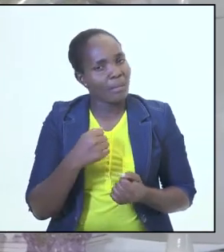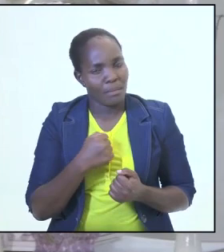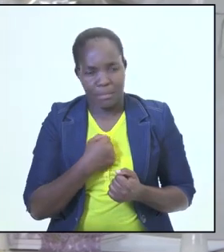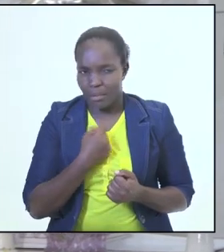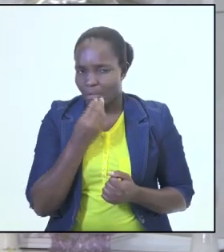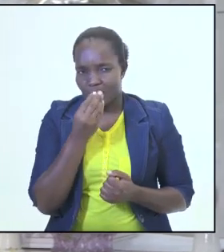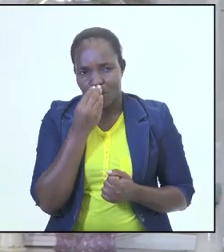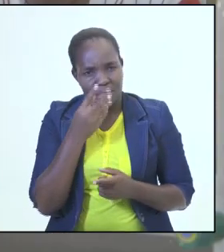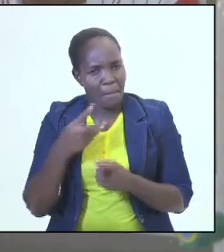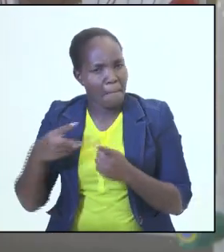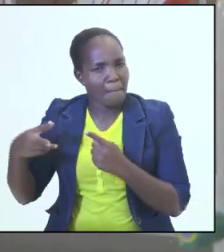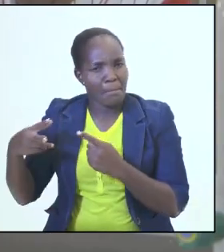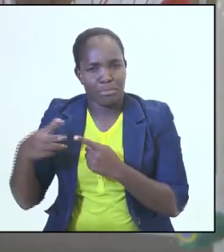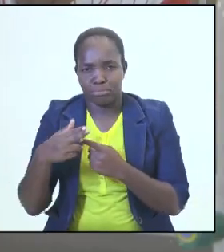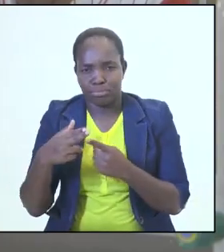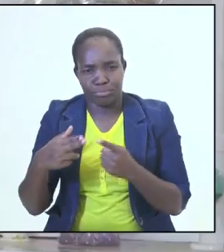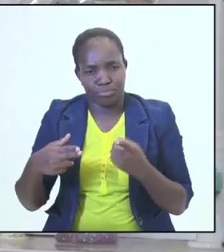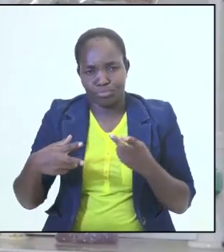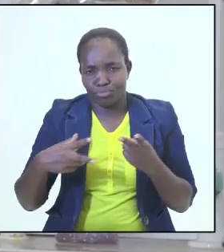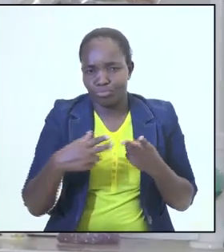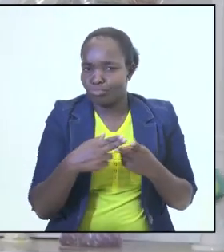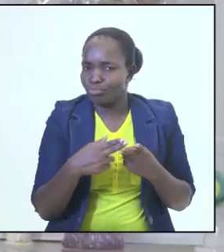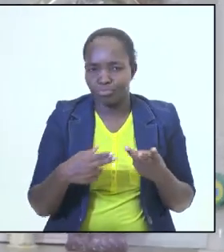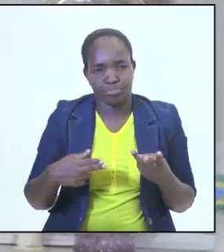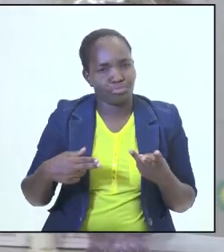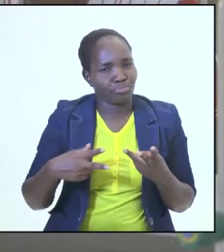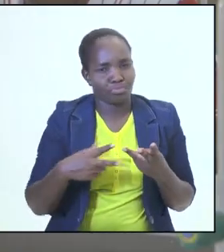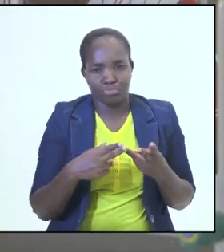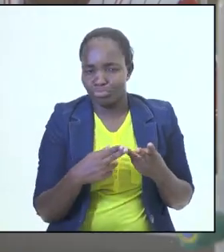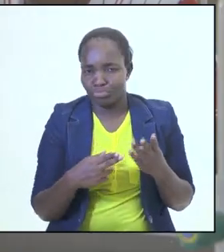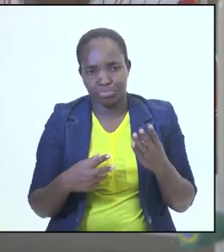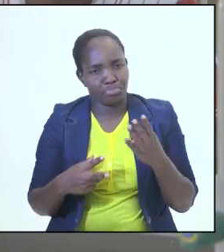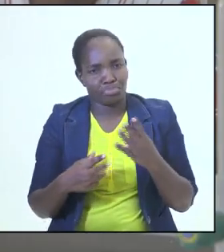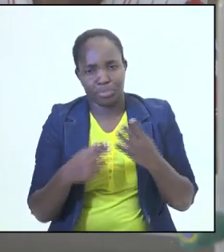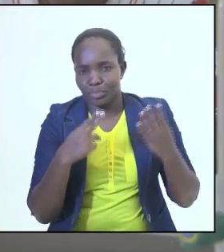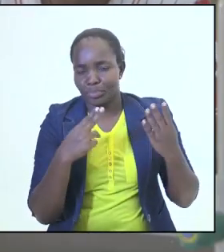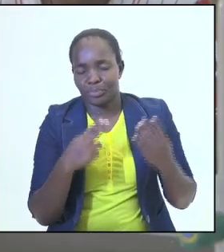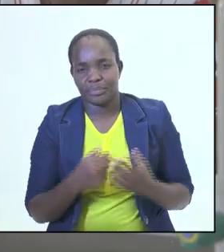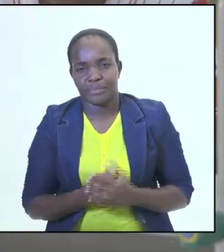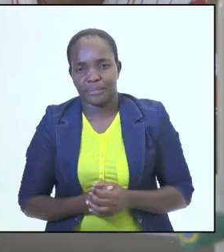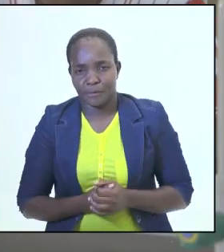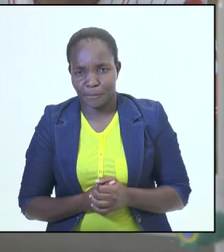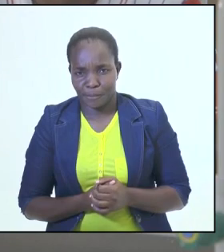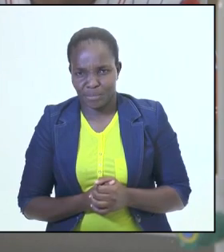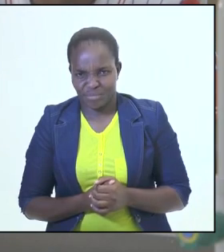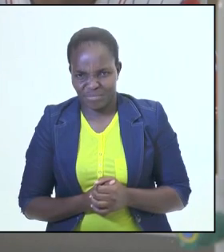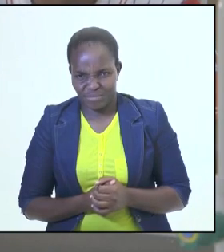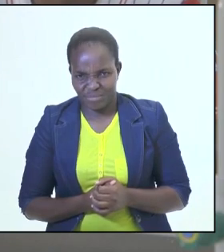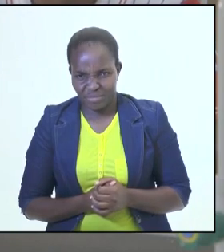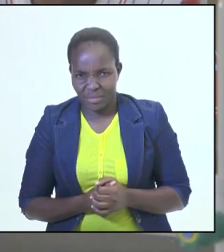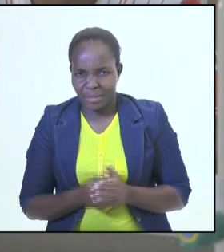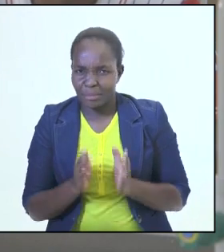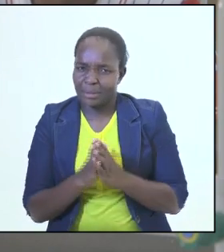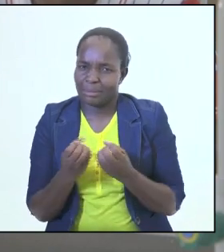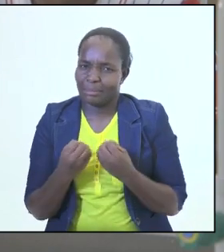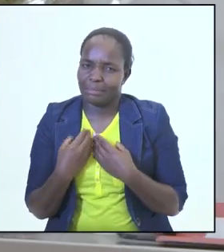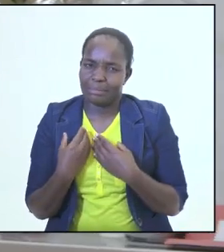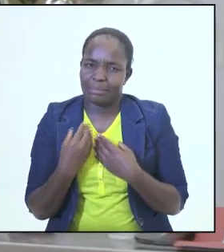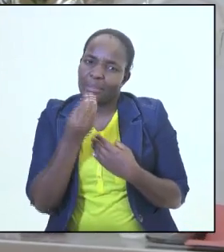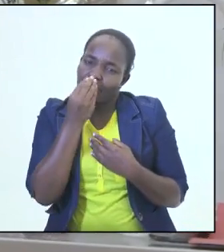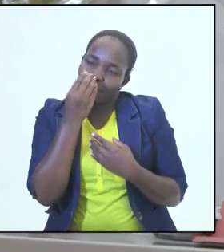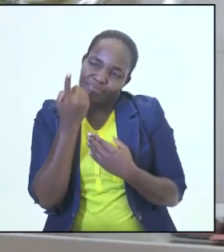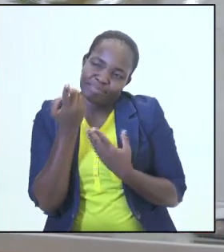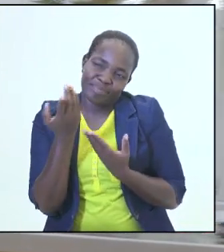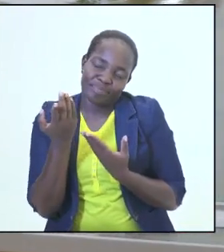them up. Huh? No. Miss Veronica, do you think I could have an extra flower?